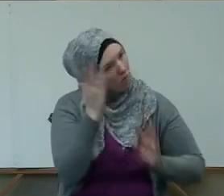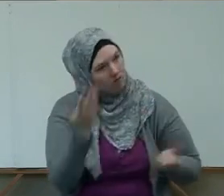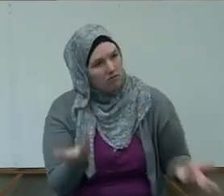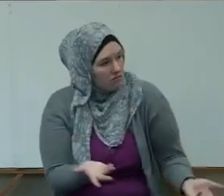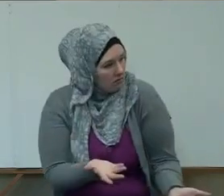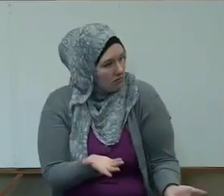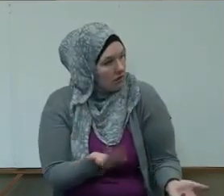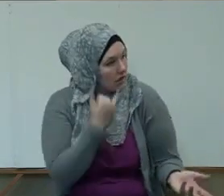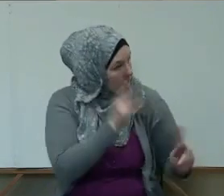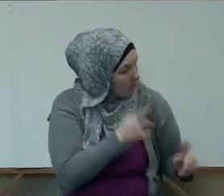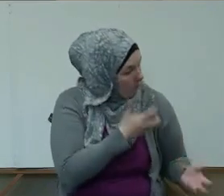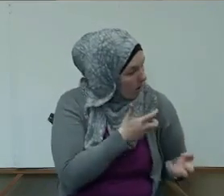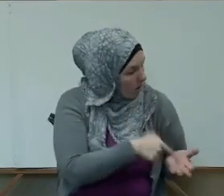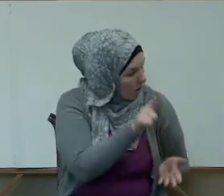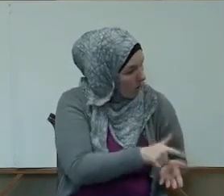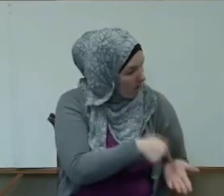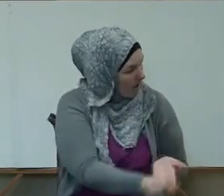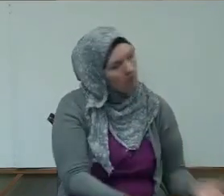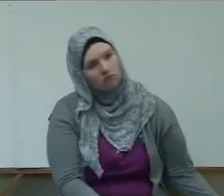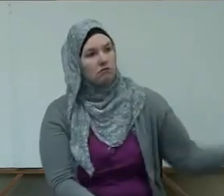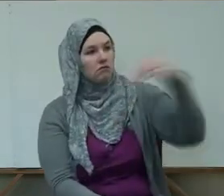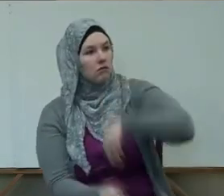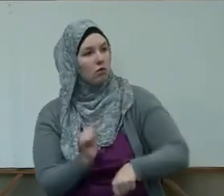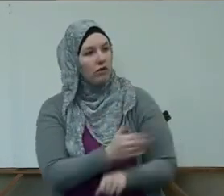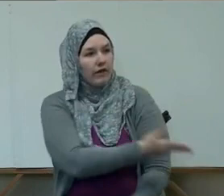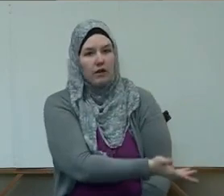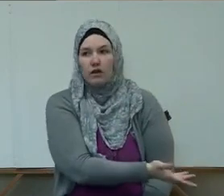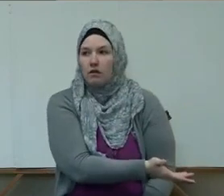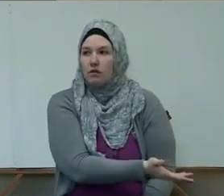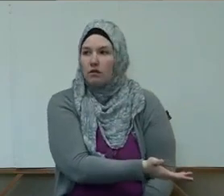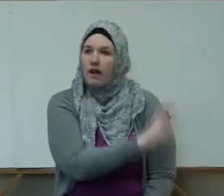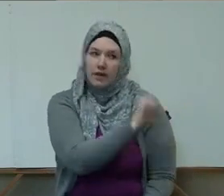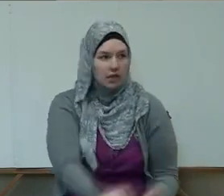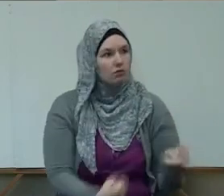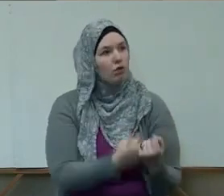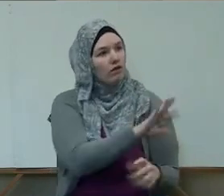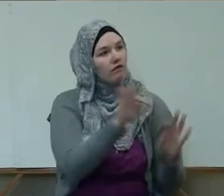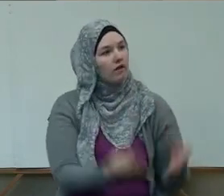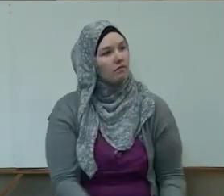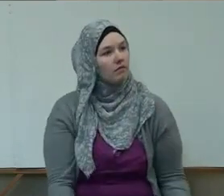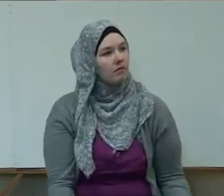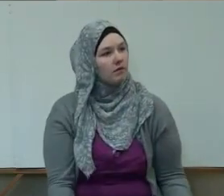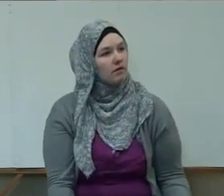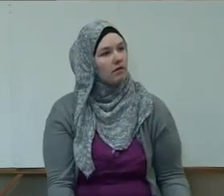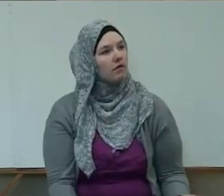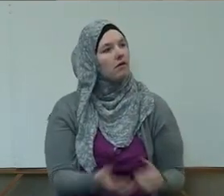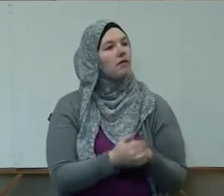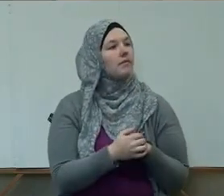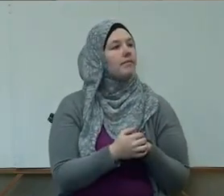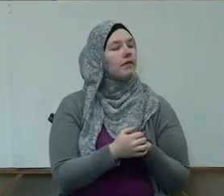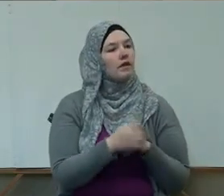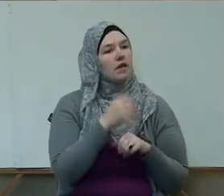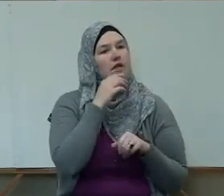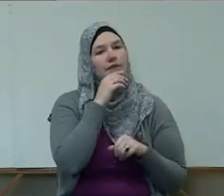It has to be a competitive nation in terms of products that are put out in the best of ways but at the least